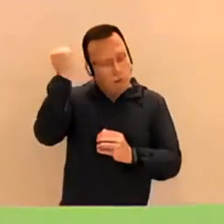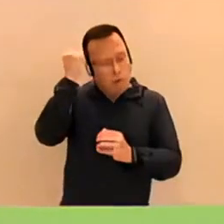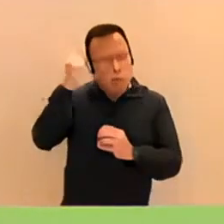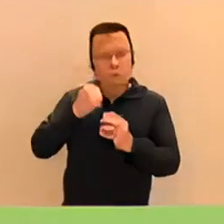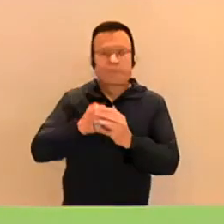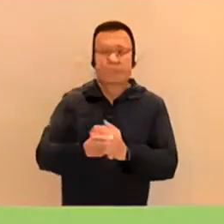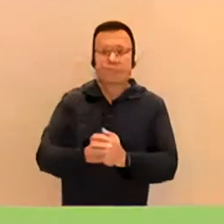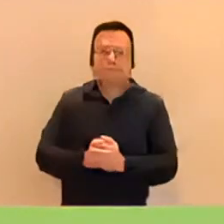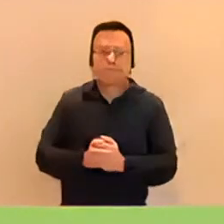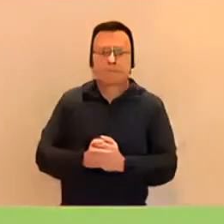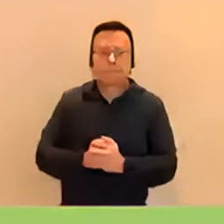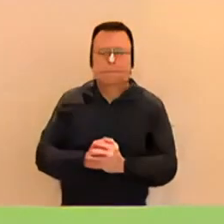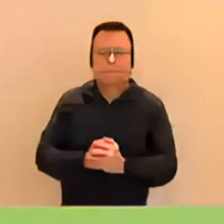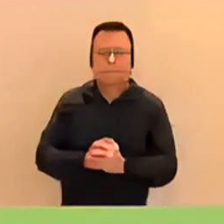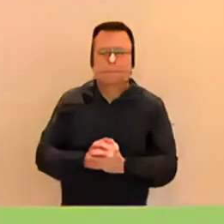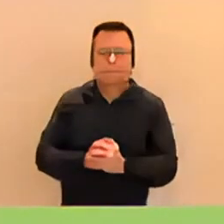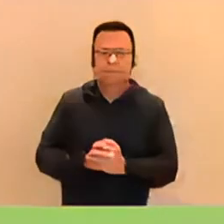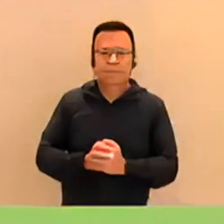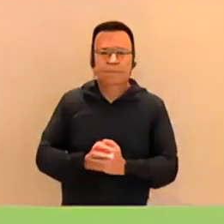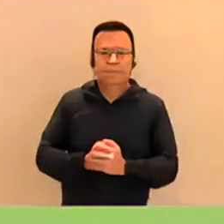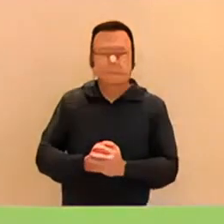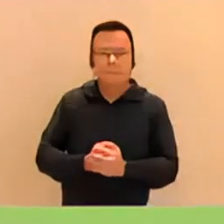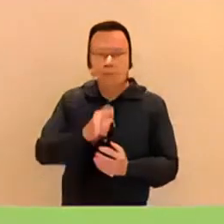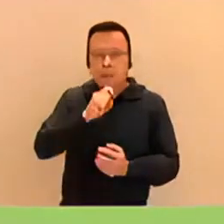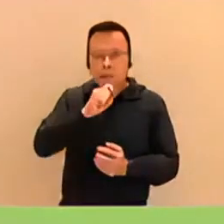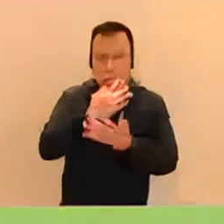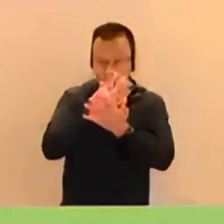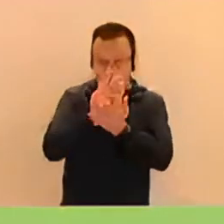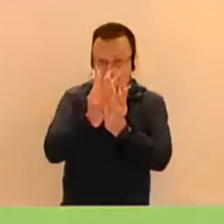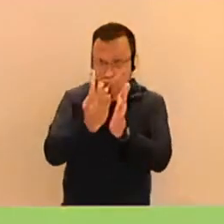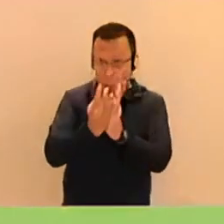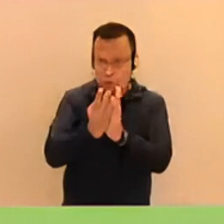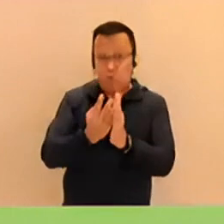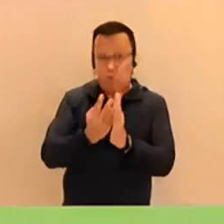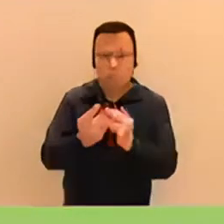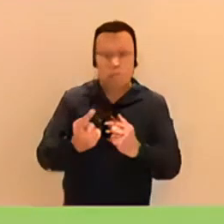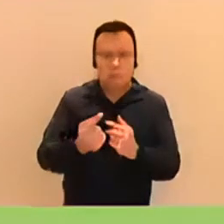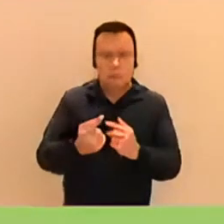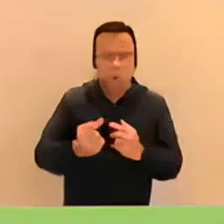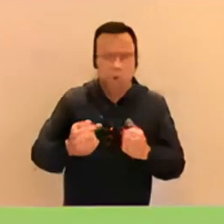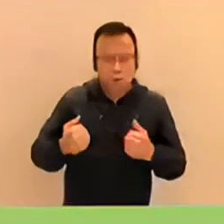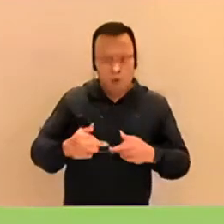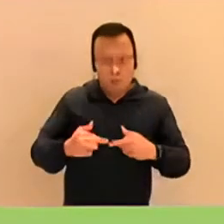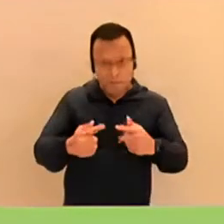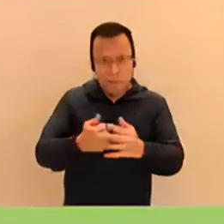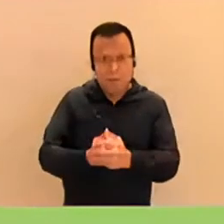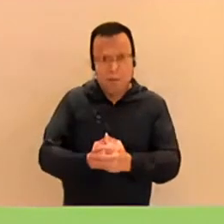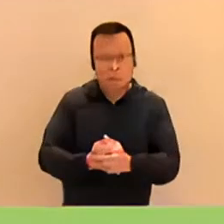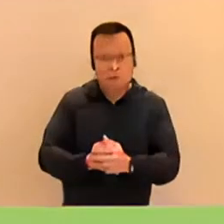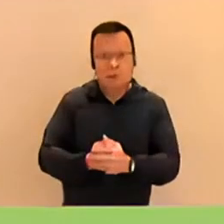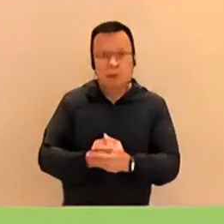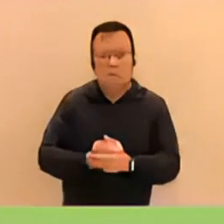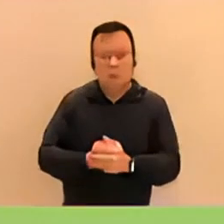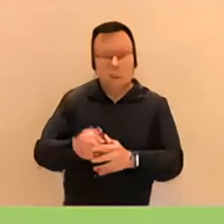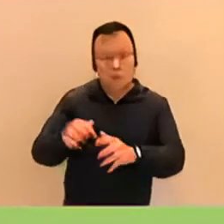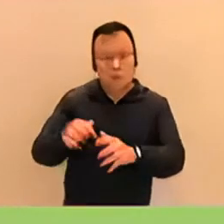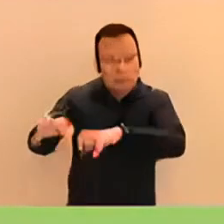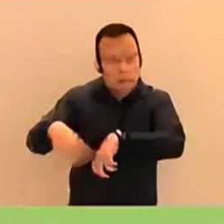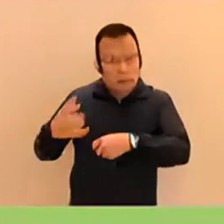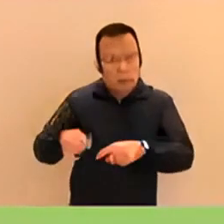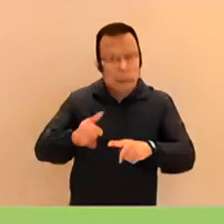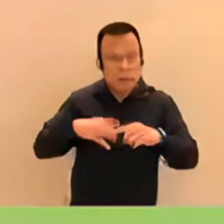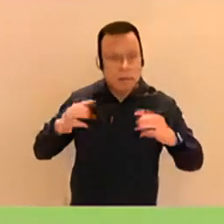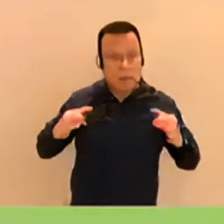Now, different measures will be developed to achieve such an urban-rural nature integration. Measures